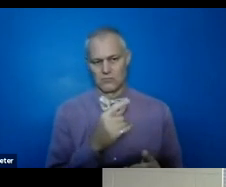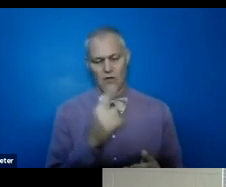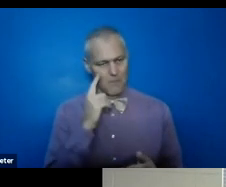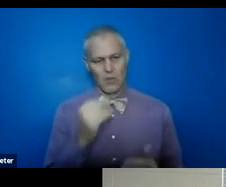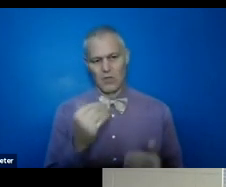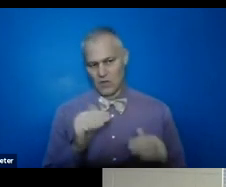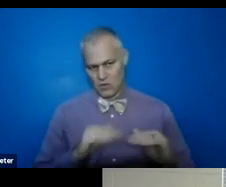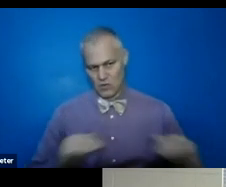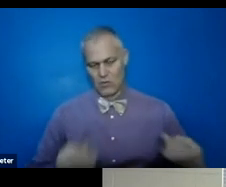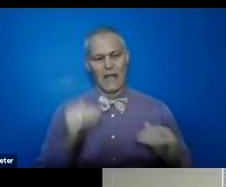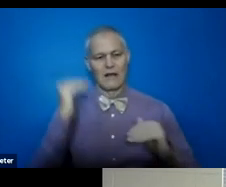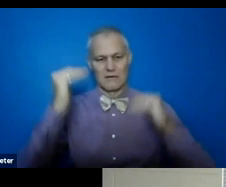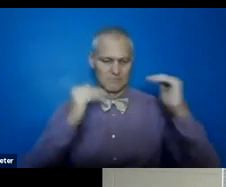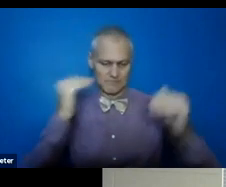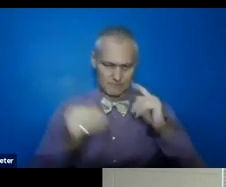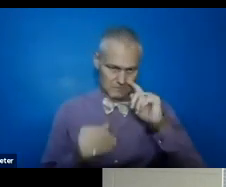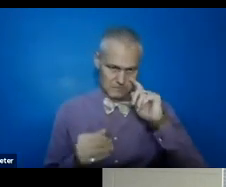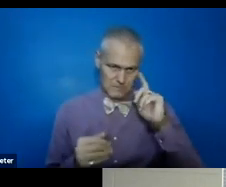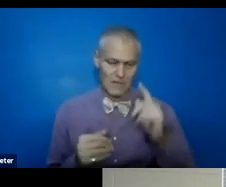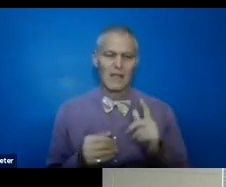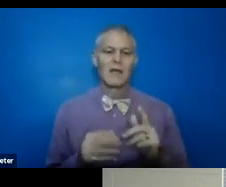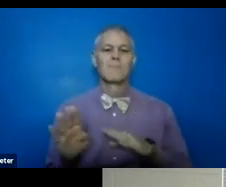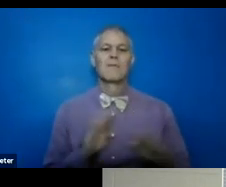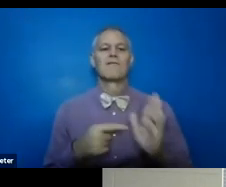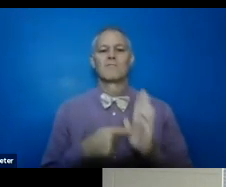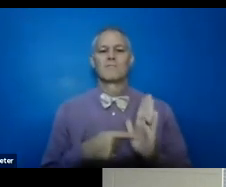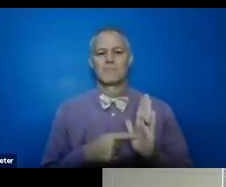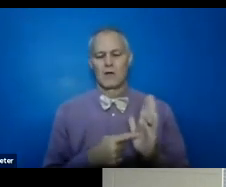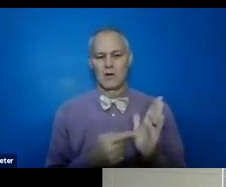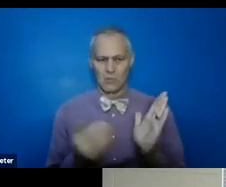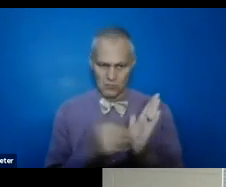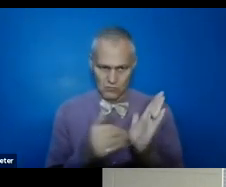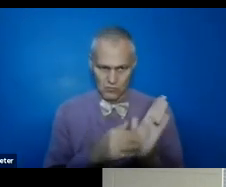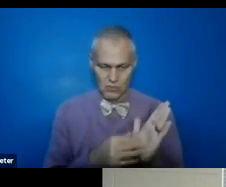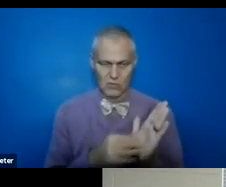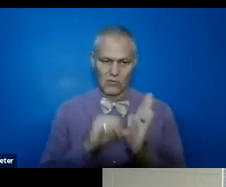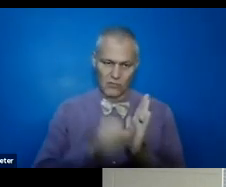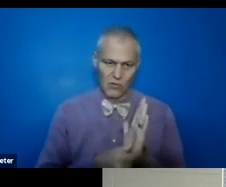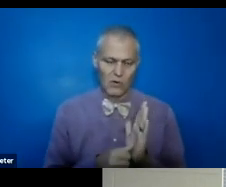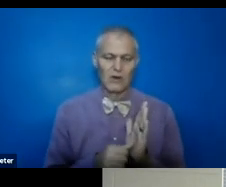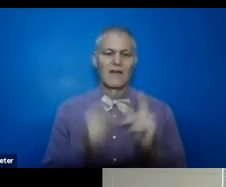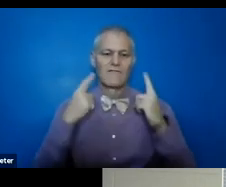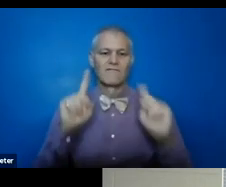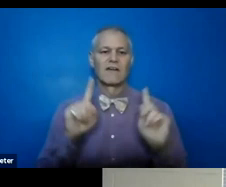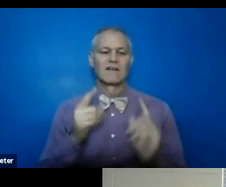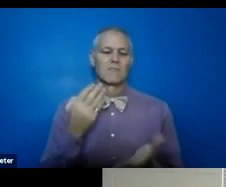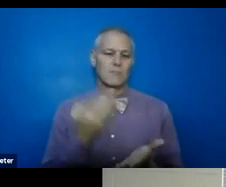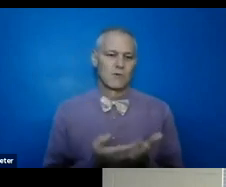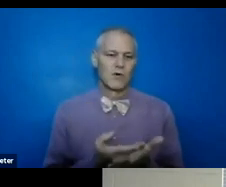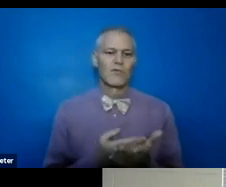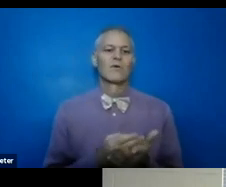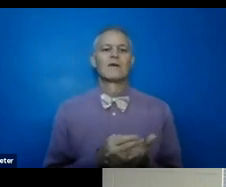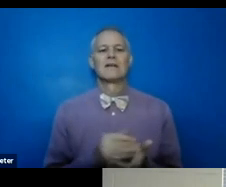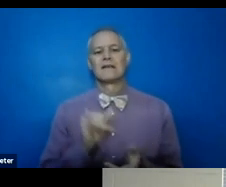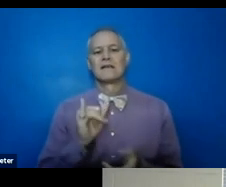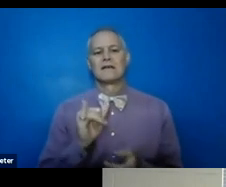a behavioral model here, which is a lot of the modeling, reinforcement, effective use of disapproval, incentives. All of those